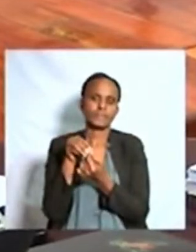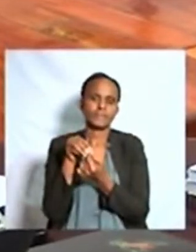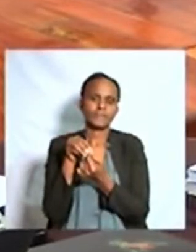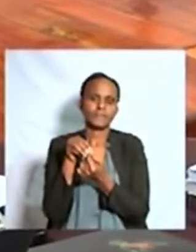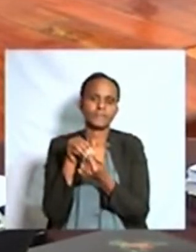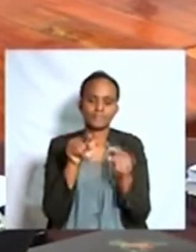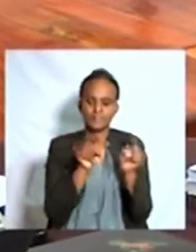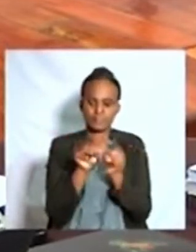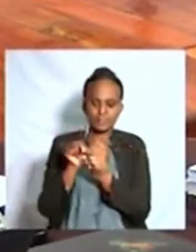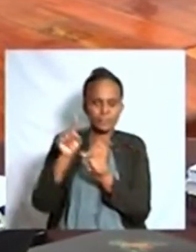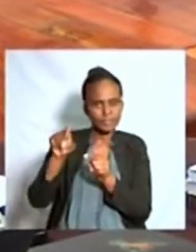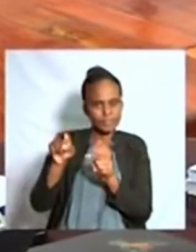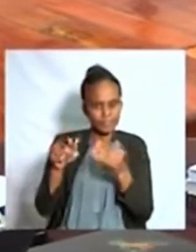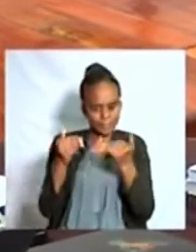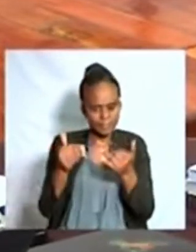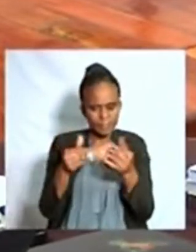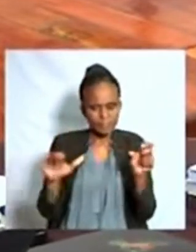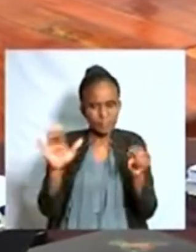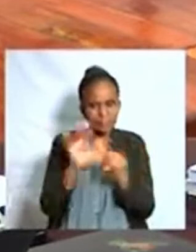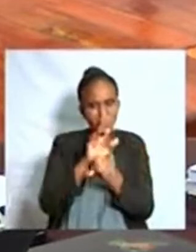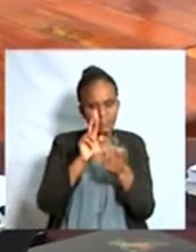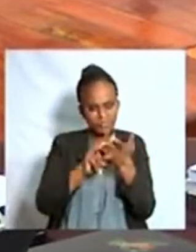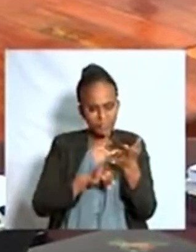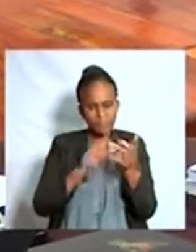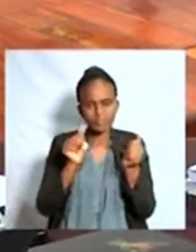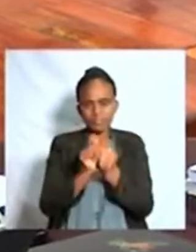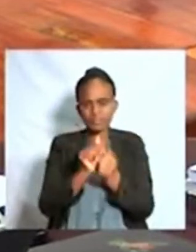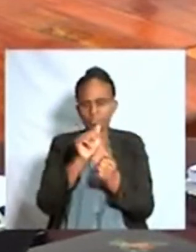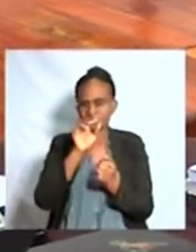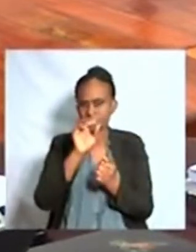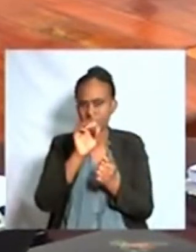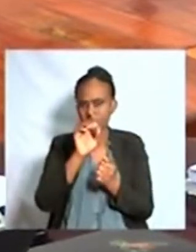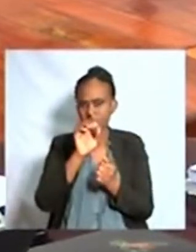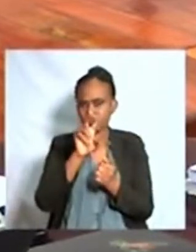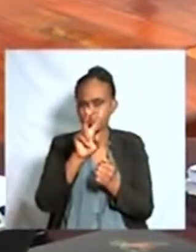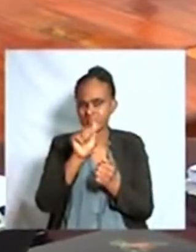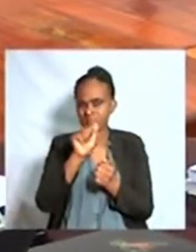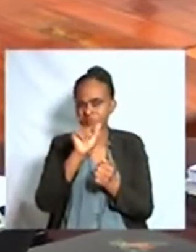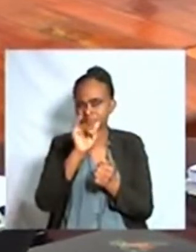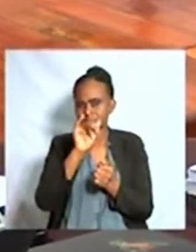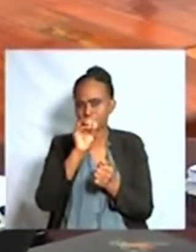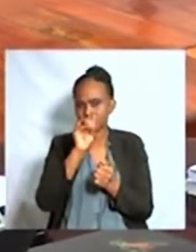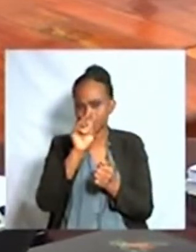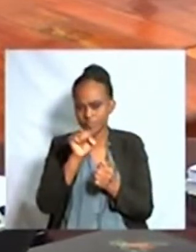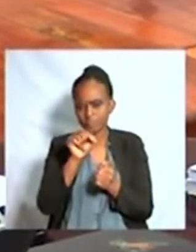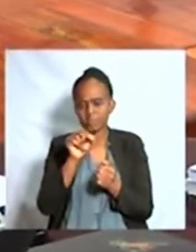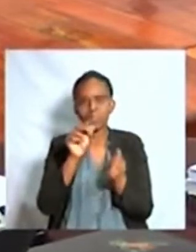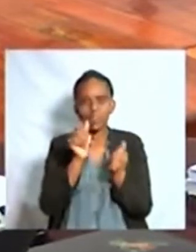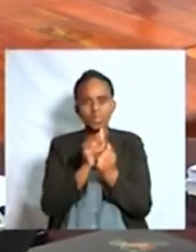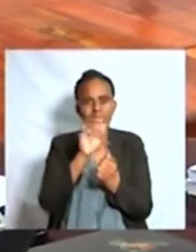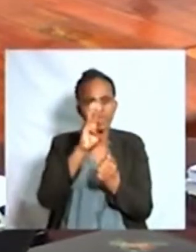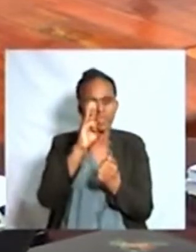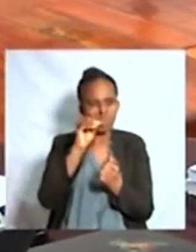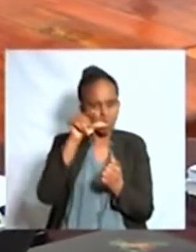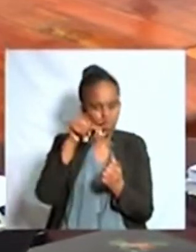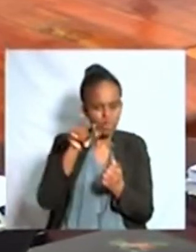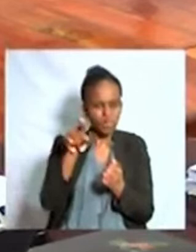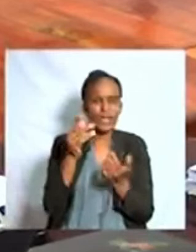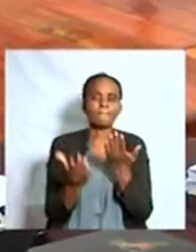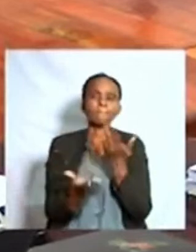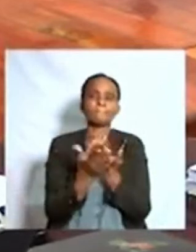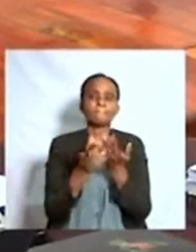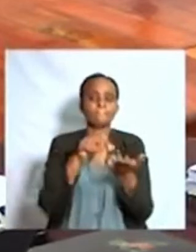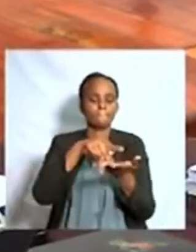As a requirement now, a full report and valuation of bill of quantities are now always attached to the